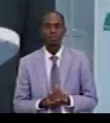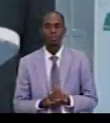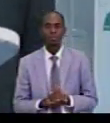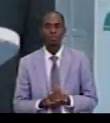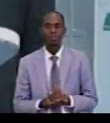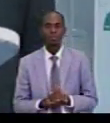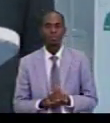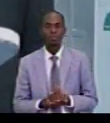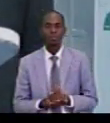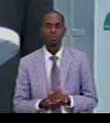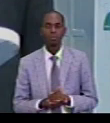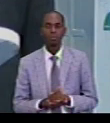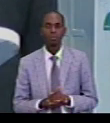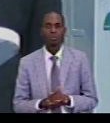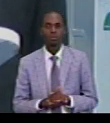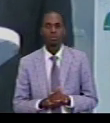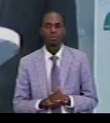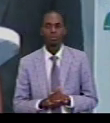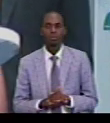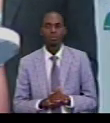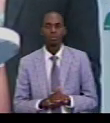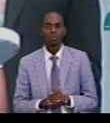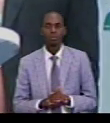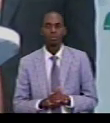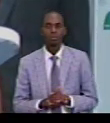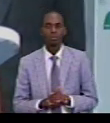La chorale. Choir, please.